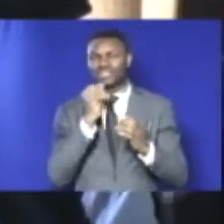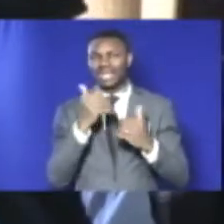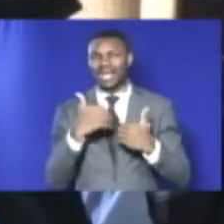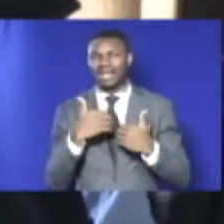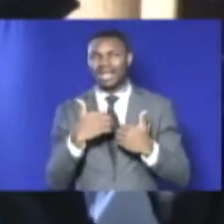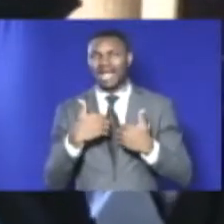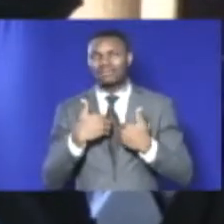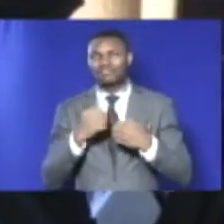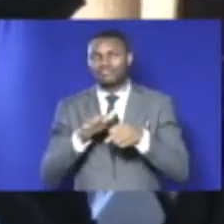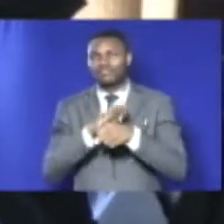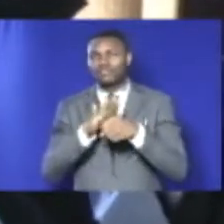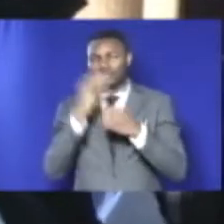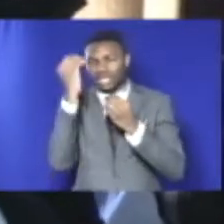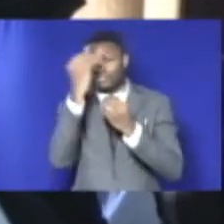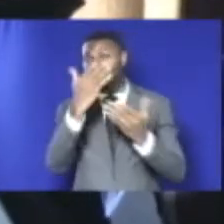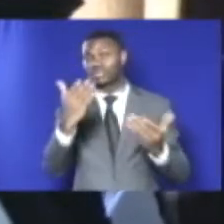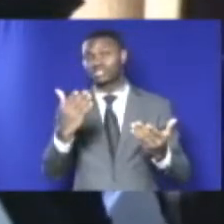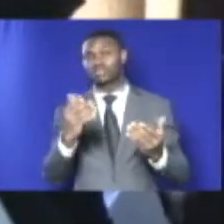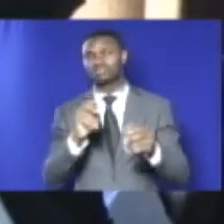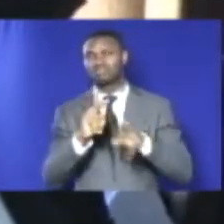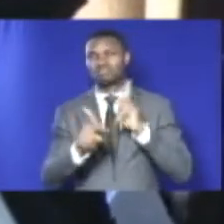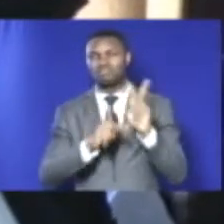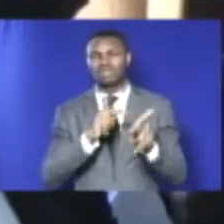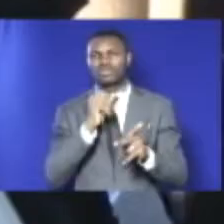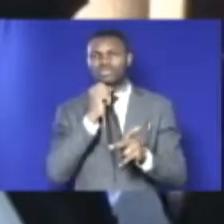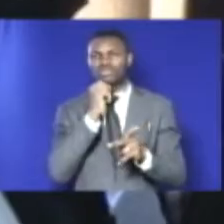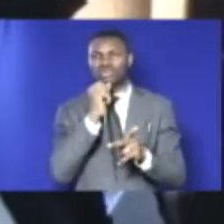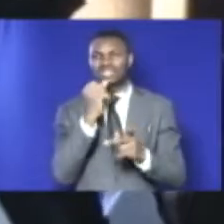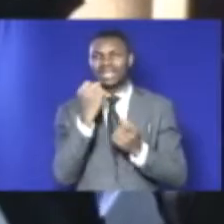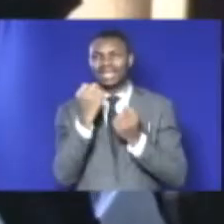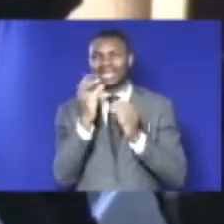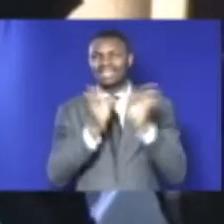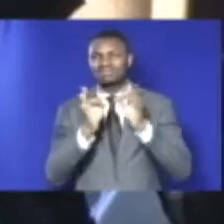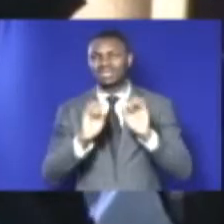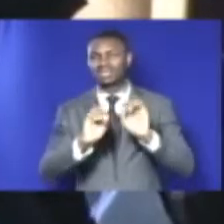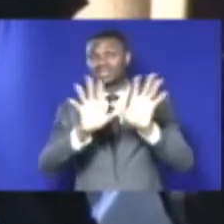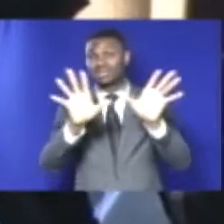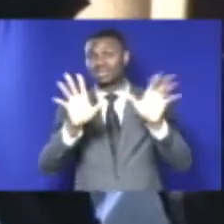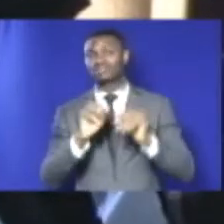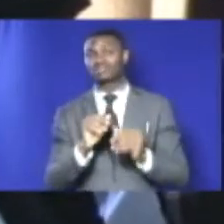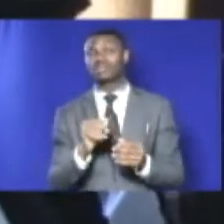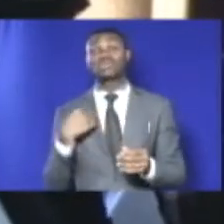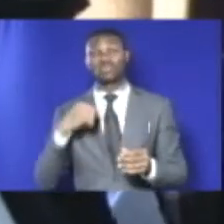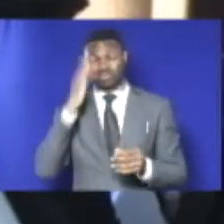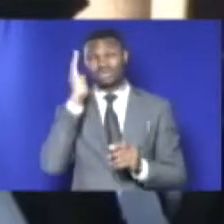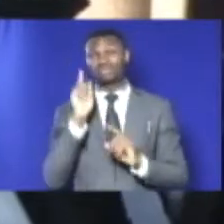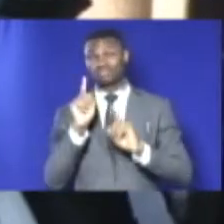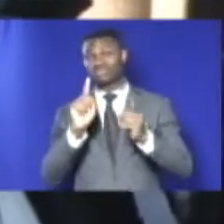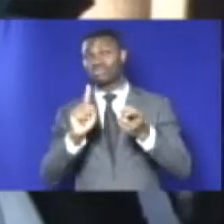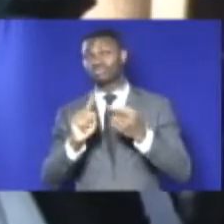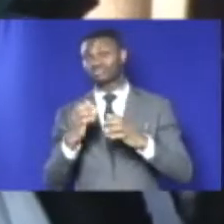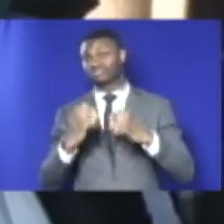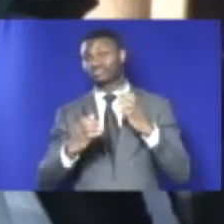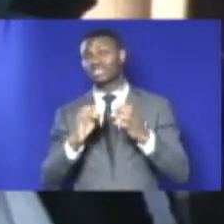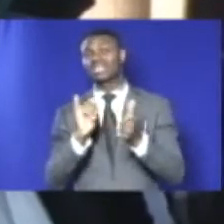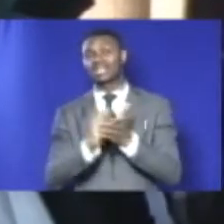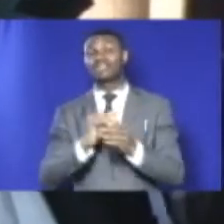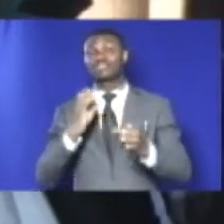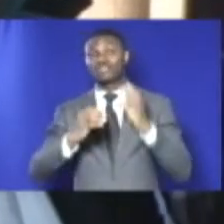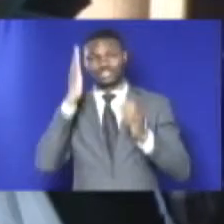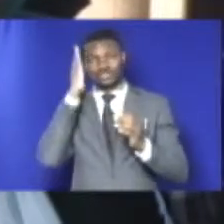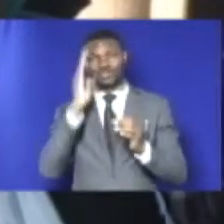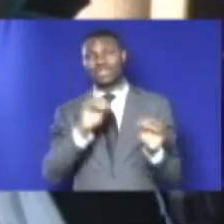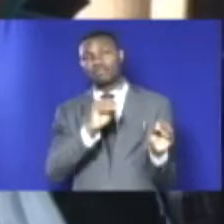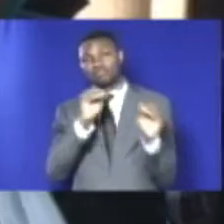into, arriving at, but they will take the appropriate step. We will file the necessary process so that the court will be put in a